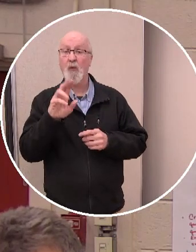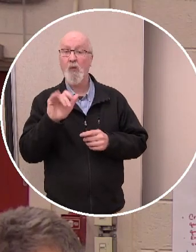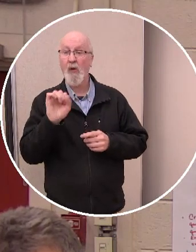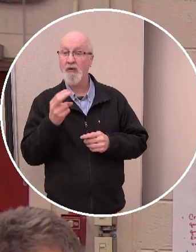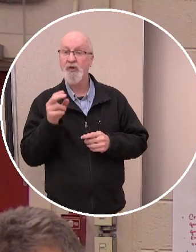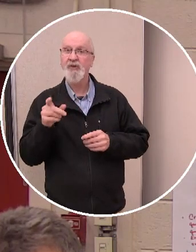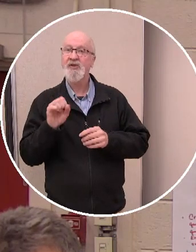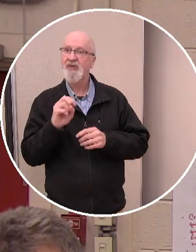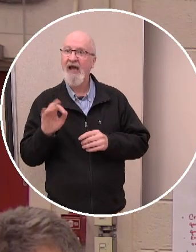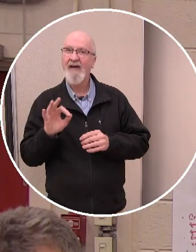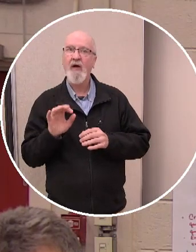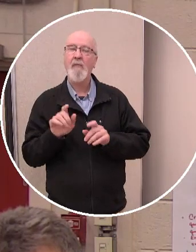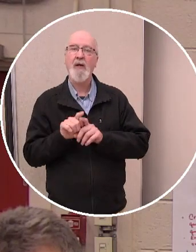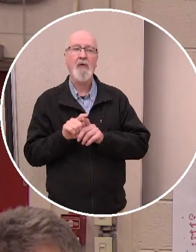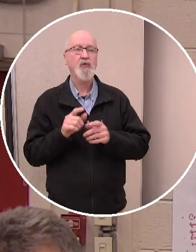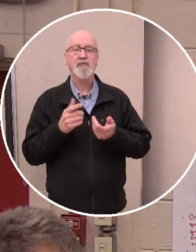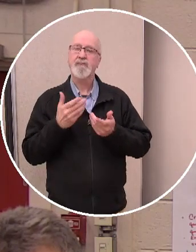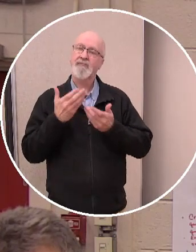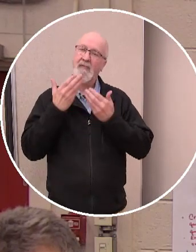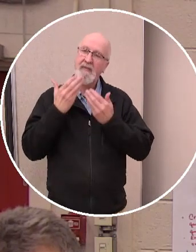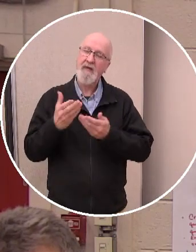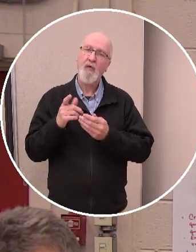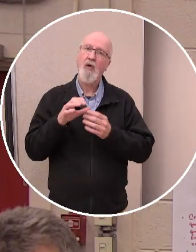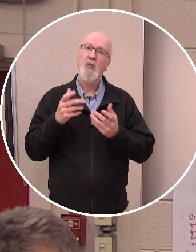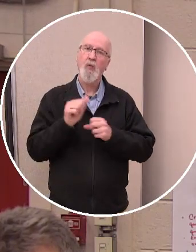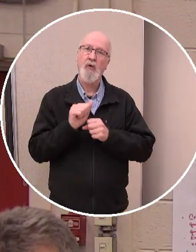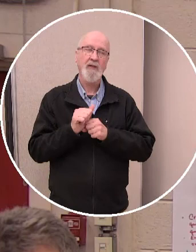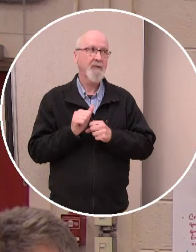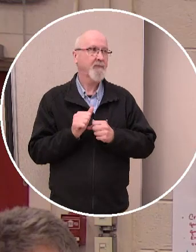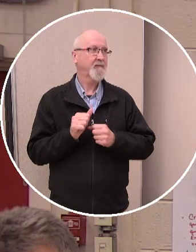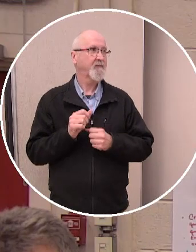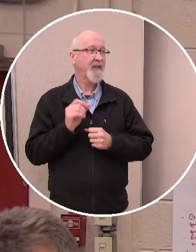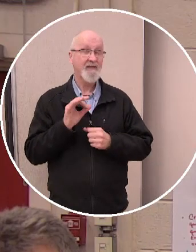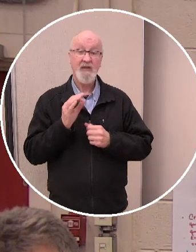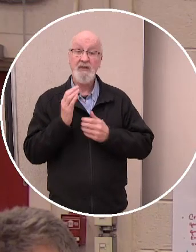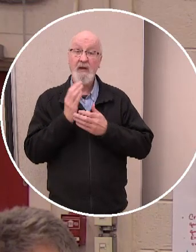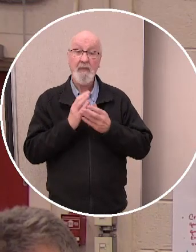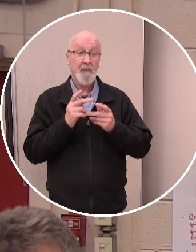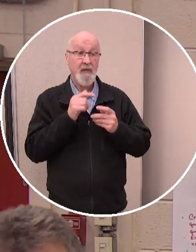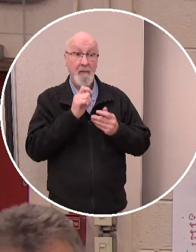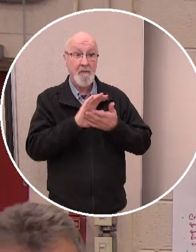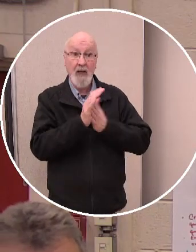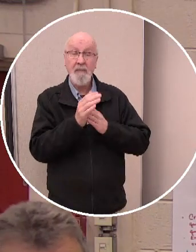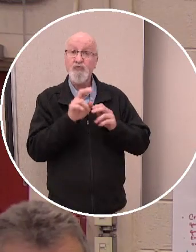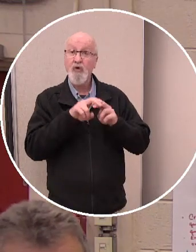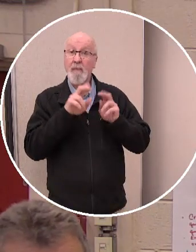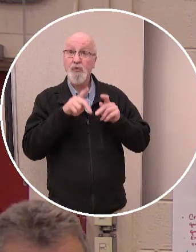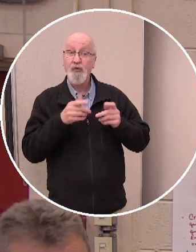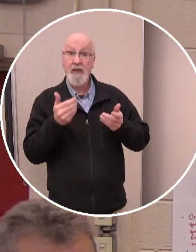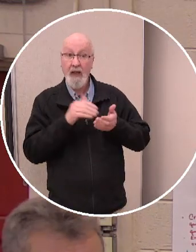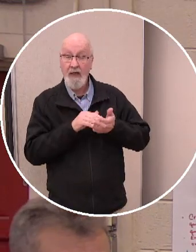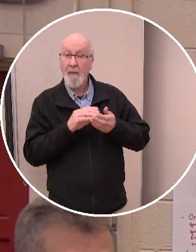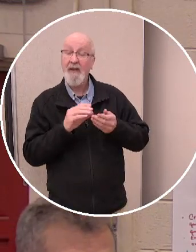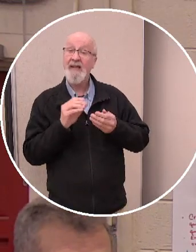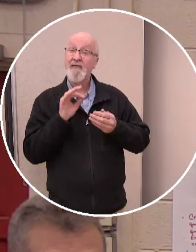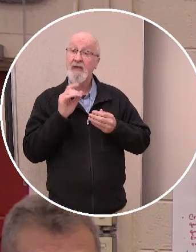but I certainly thank you for your service, sir, and if you decide not to seek to become the chair, I certainly appreciate what